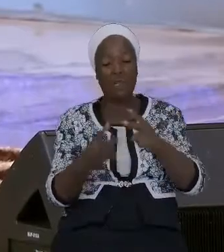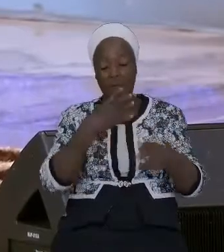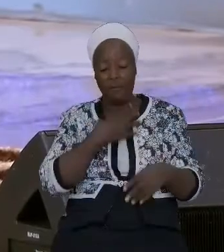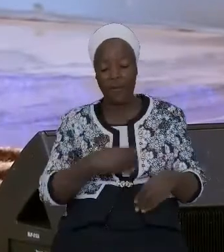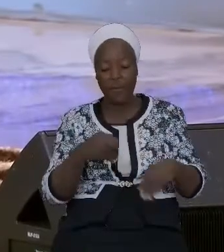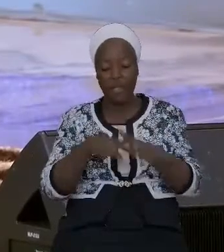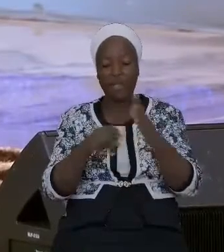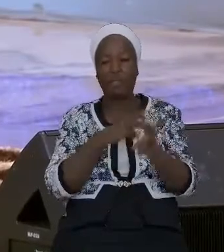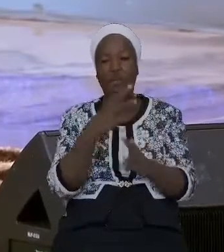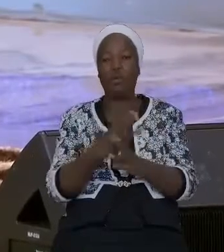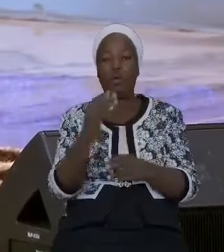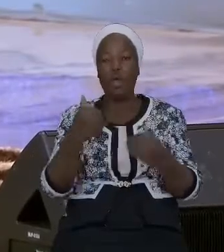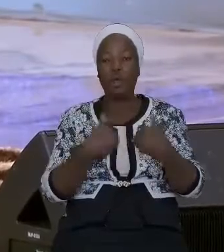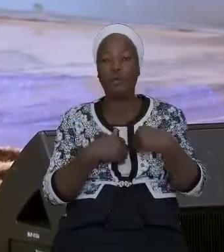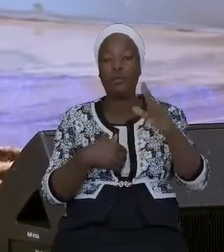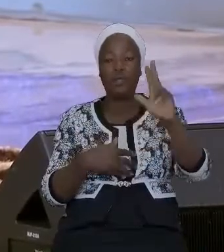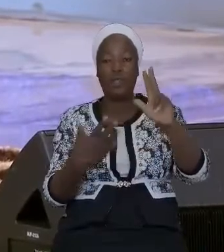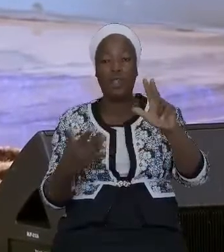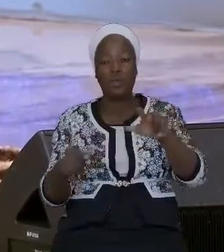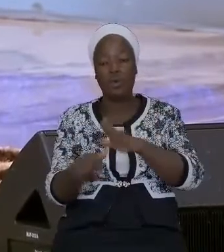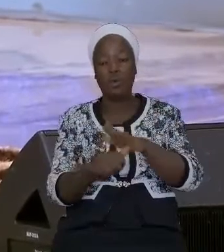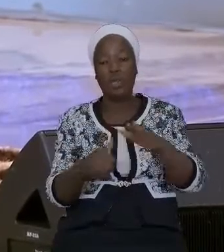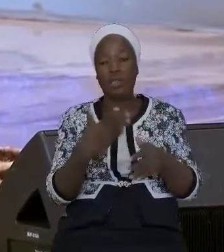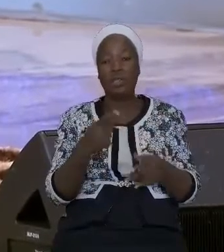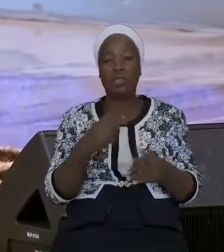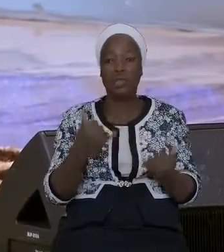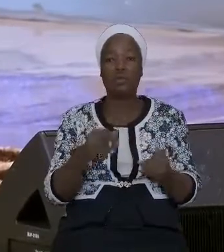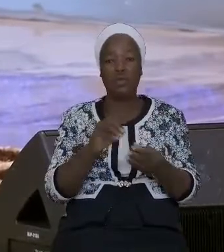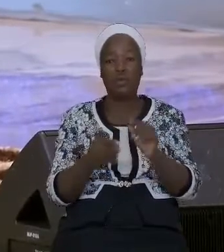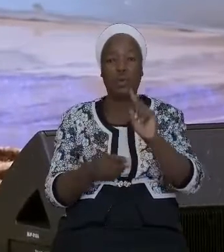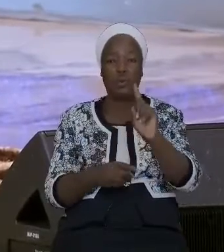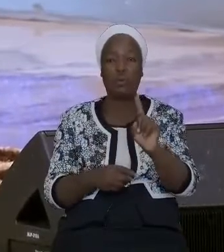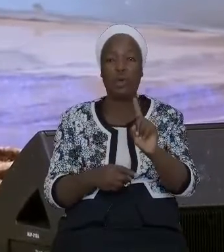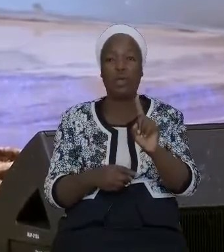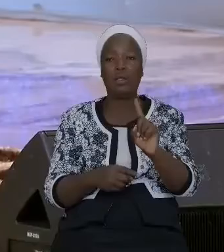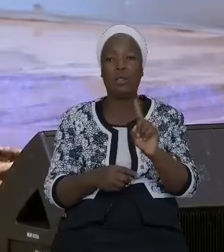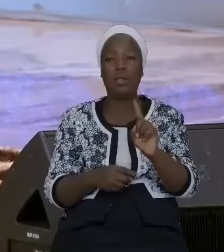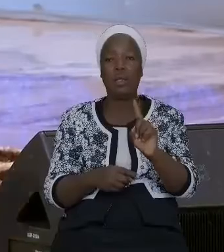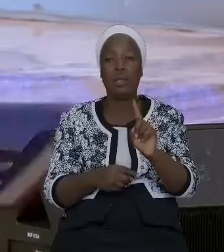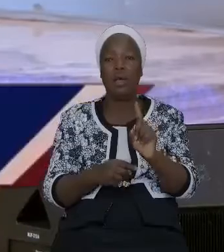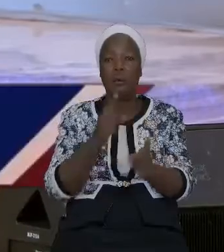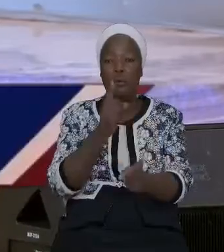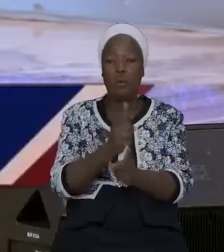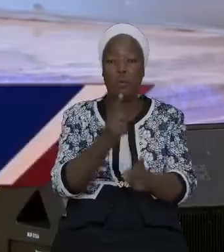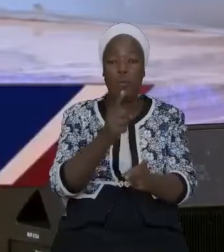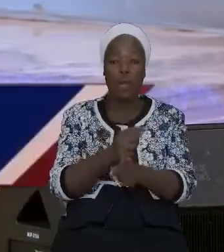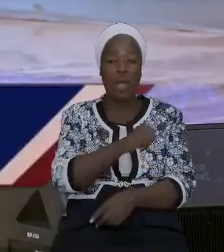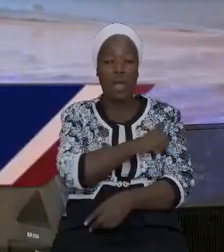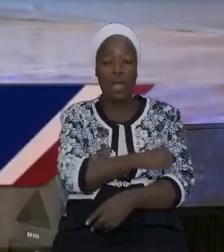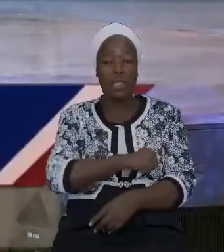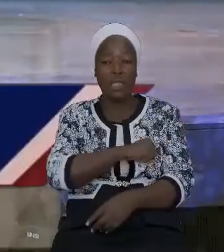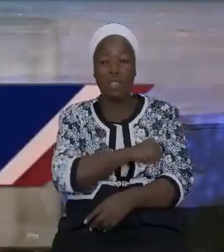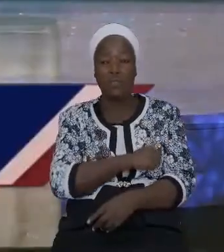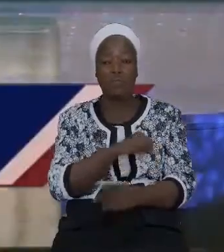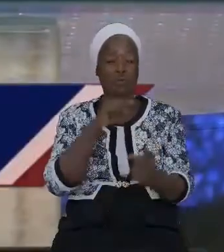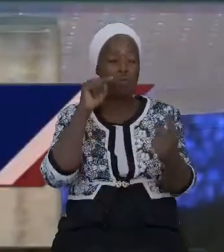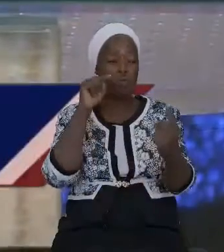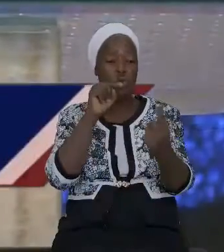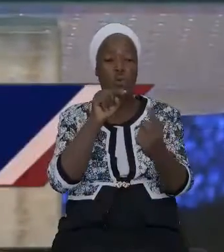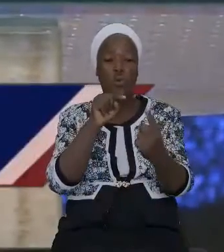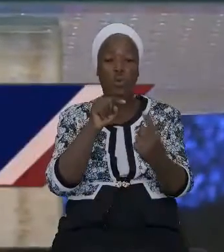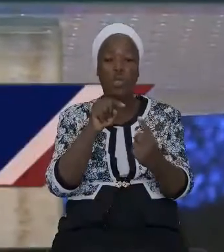things we're looking at there. Number one, proper attitude towards